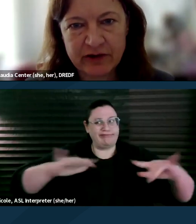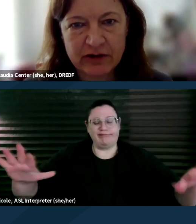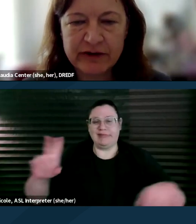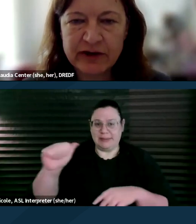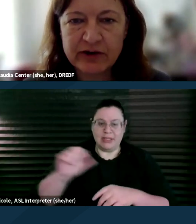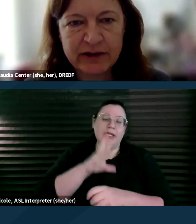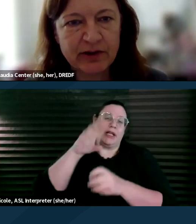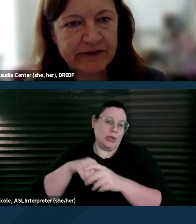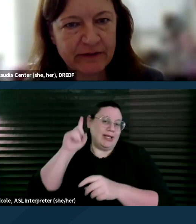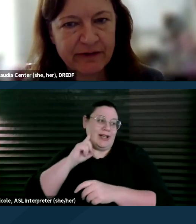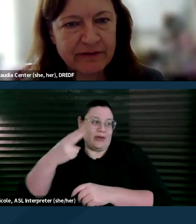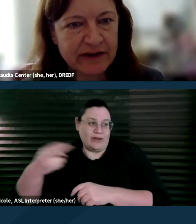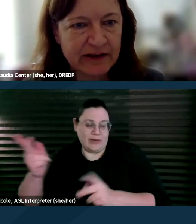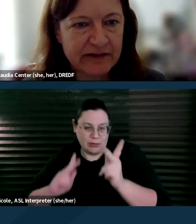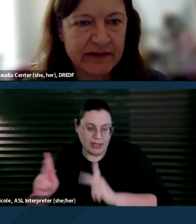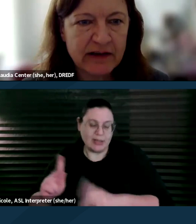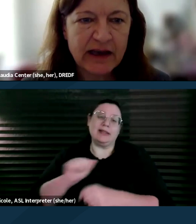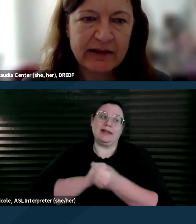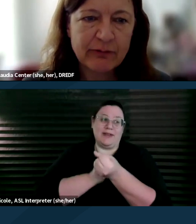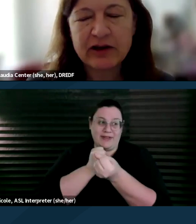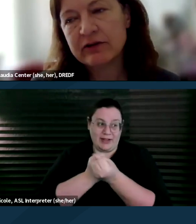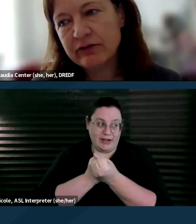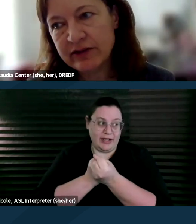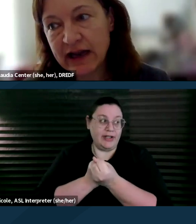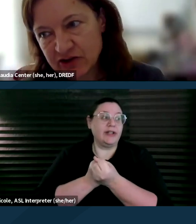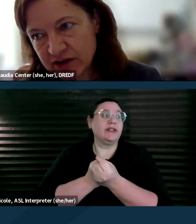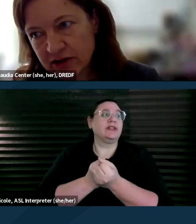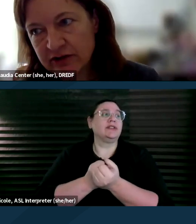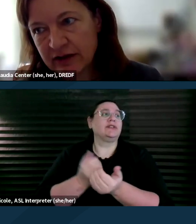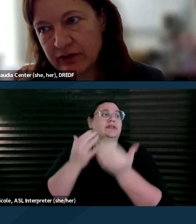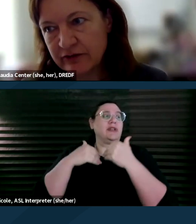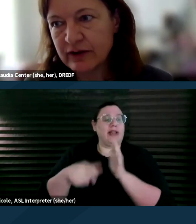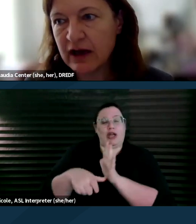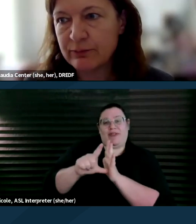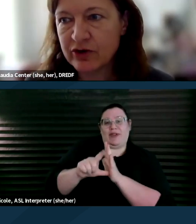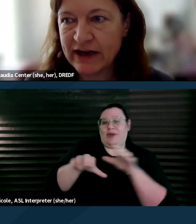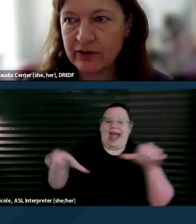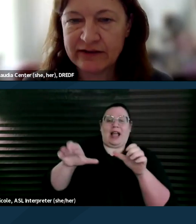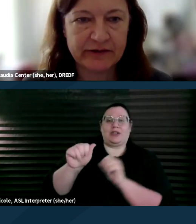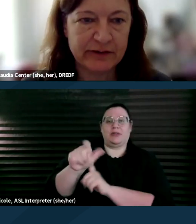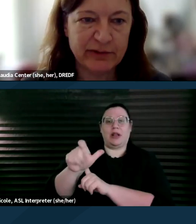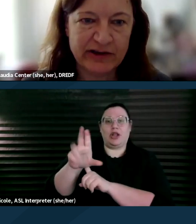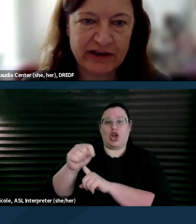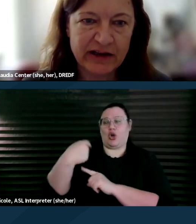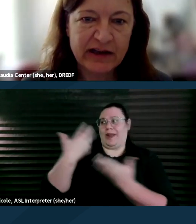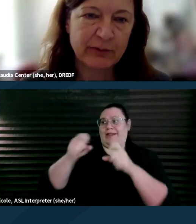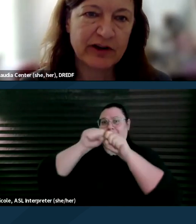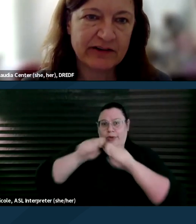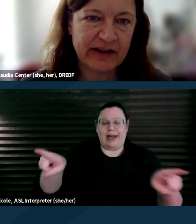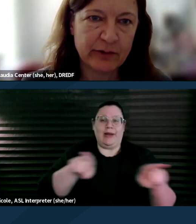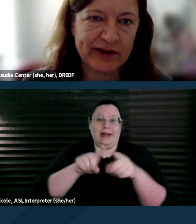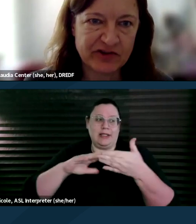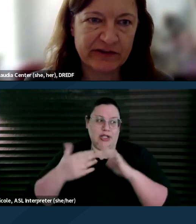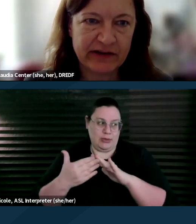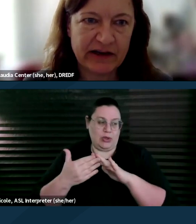including deaf and hard of hearing people and self-advocates. And then we're going to review the action alert that we've put out as a community, and we're